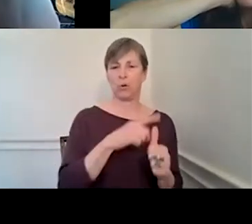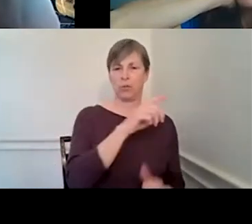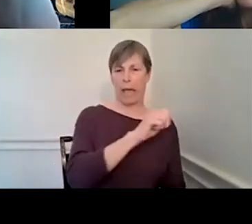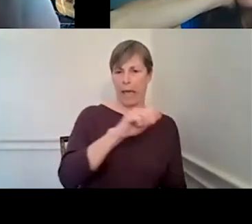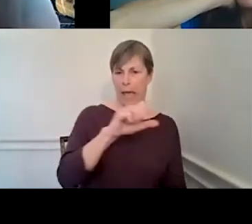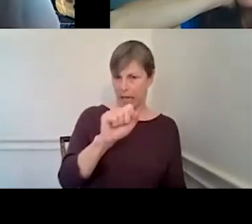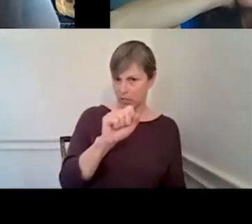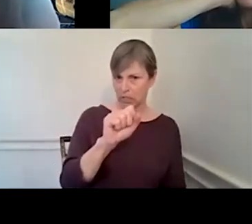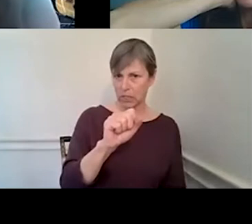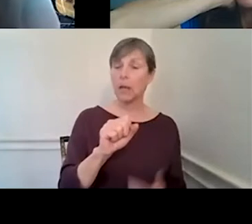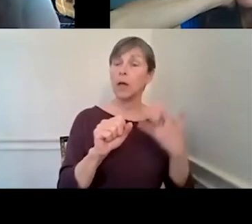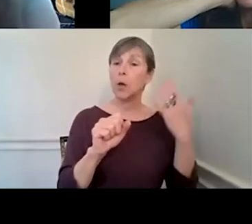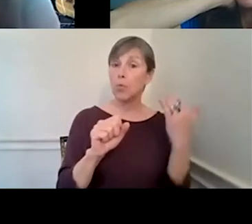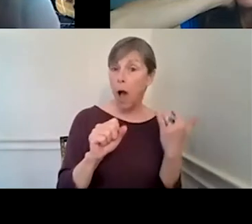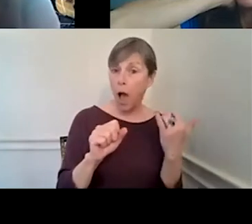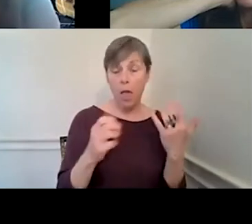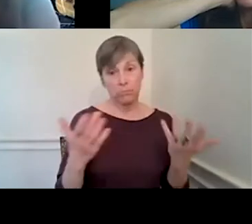one of the reasons I did it